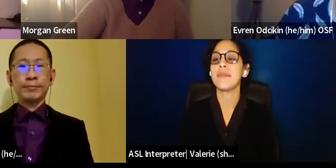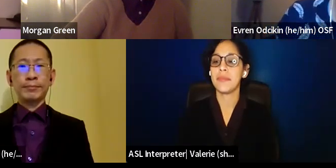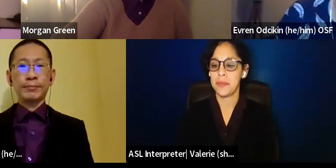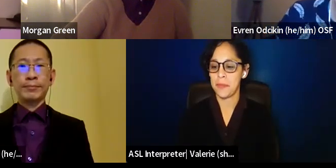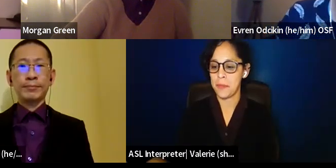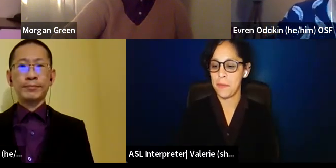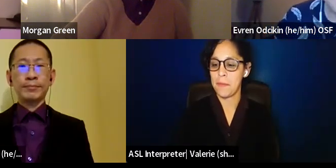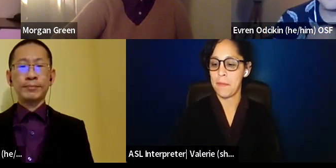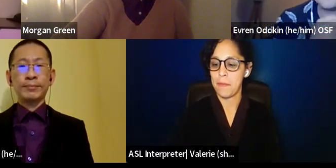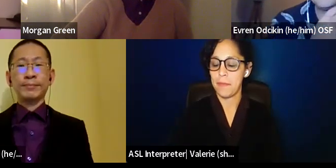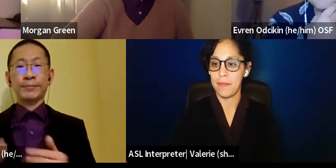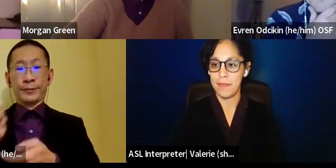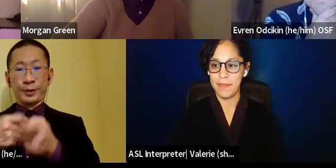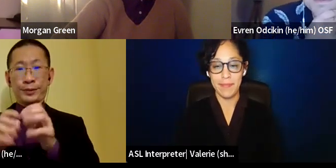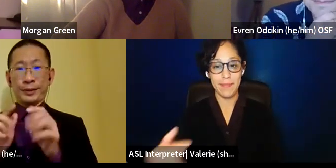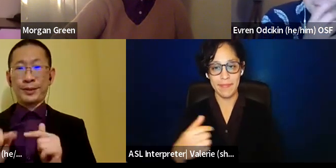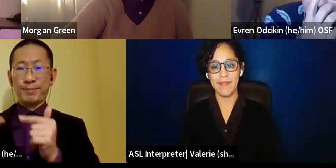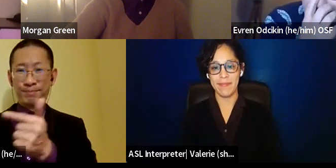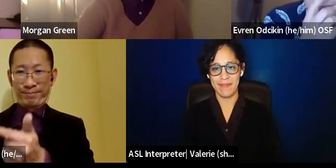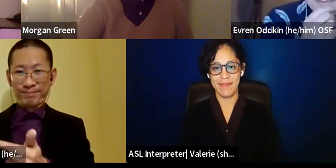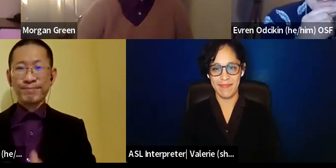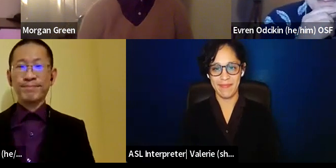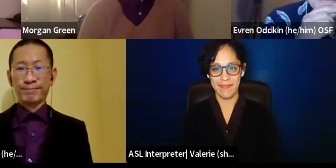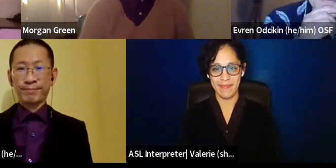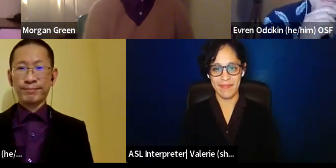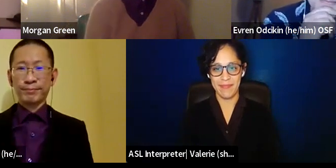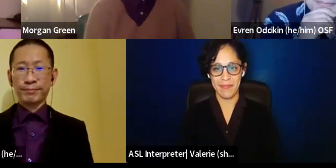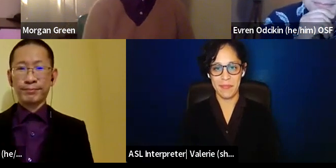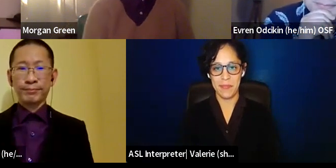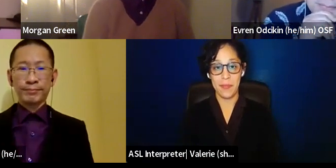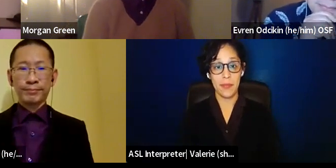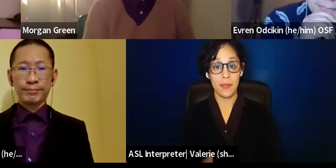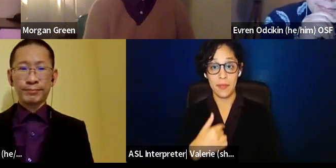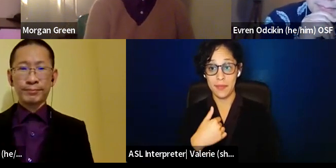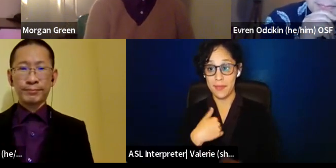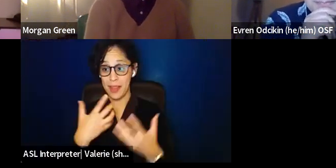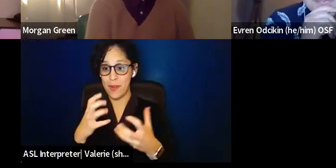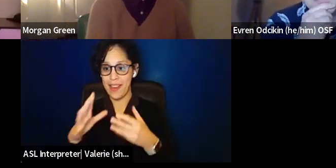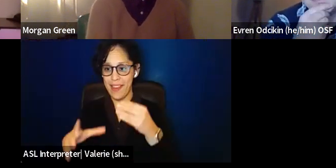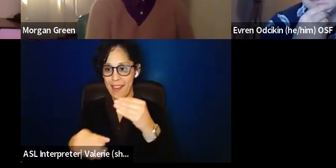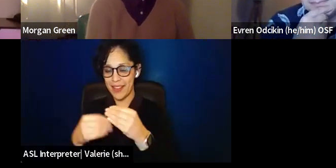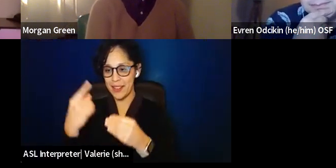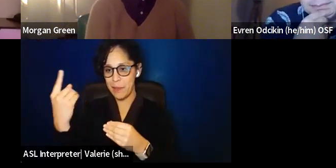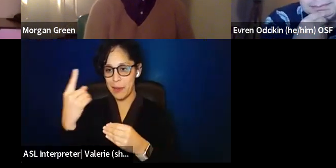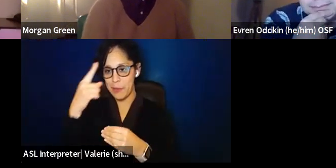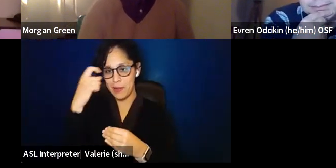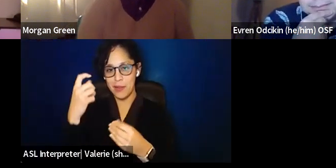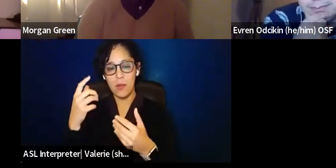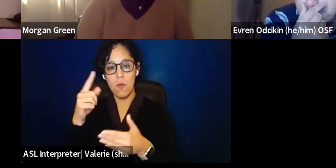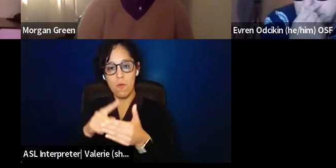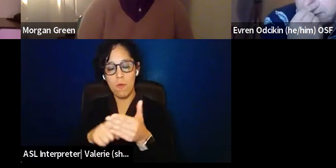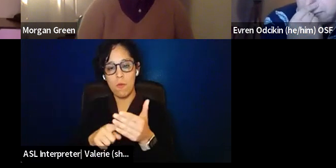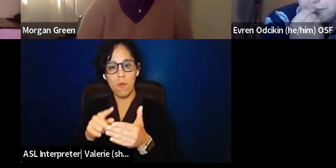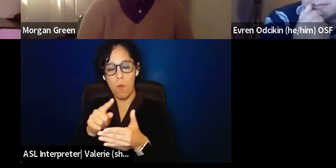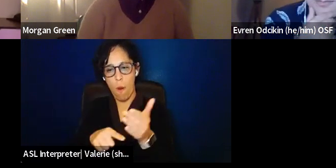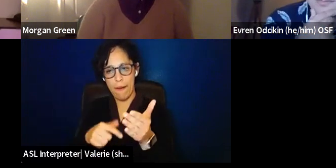Can I add something, Evren? Because what you made me think of is that really what I've noted, you know, sort of in the regional model, is that